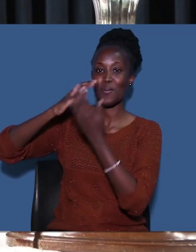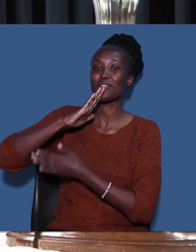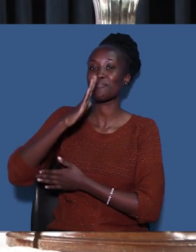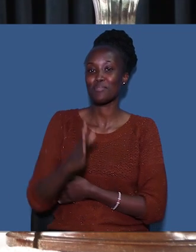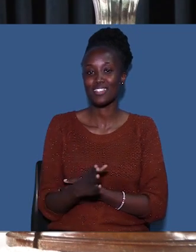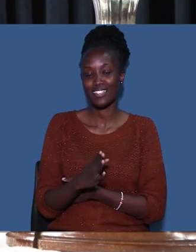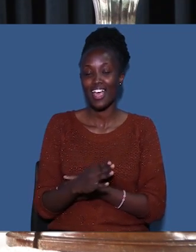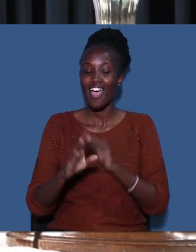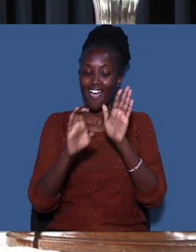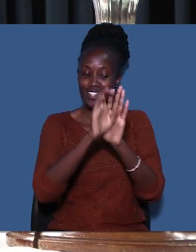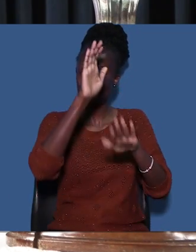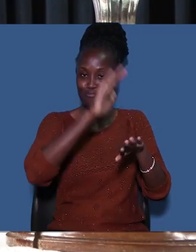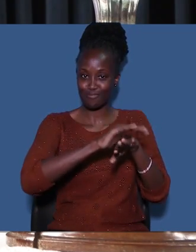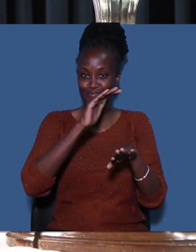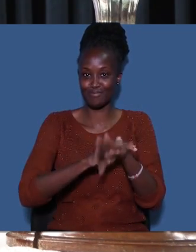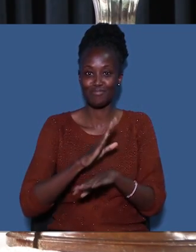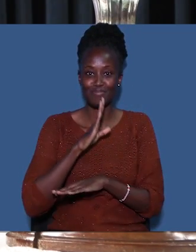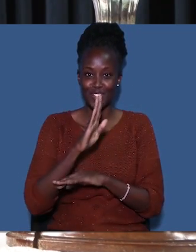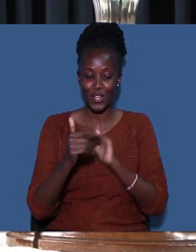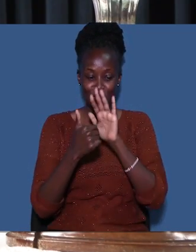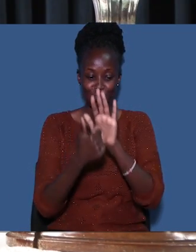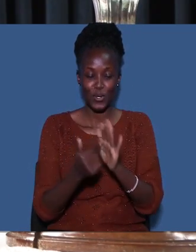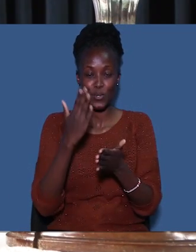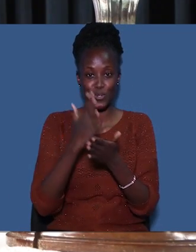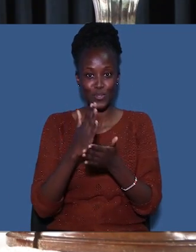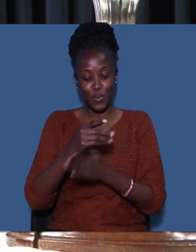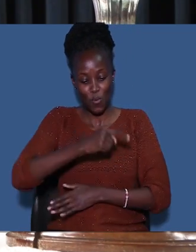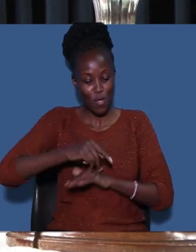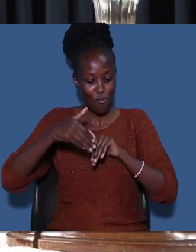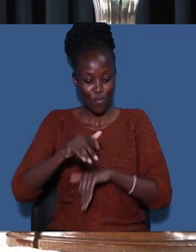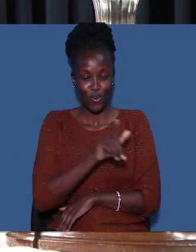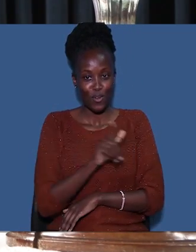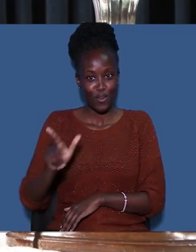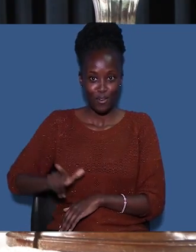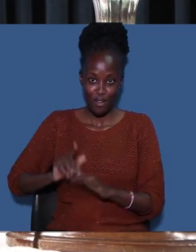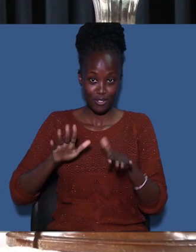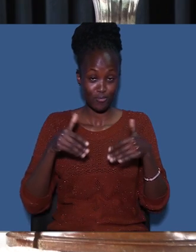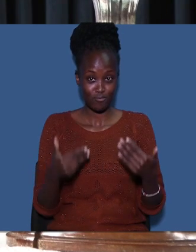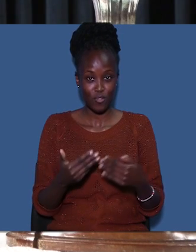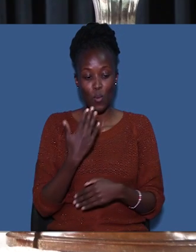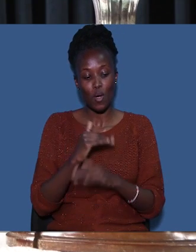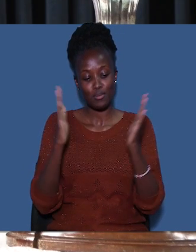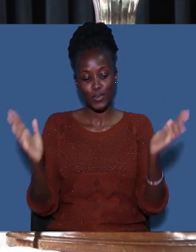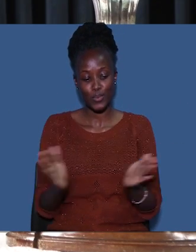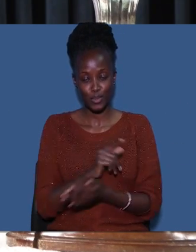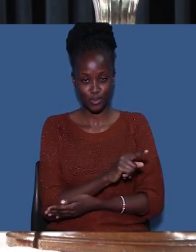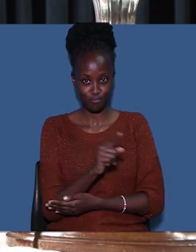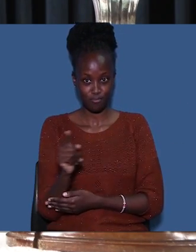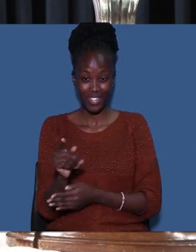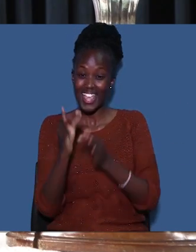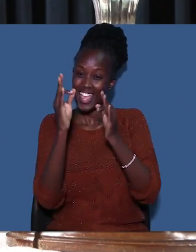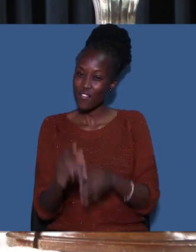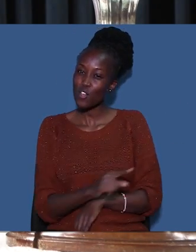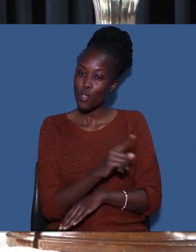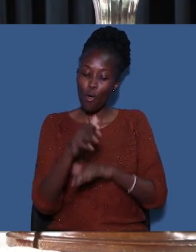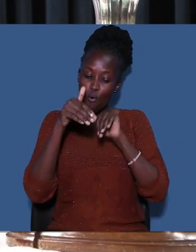to be good examples of what it means to uphold the law. I put it to us again that if we do not